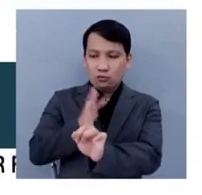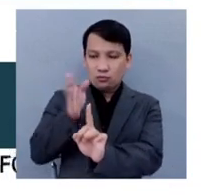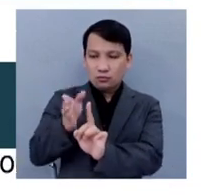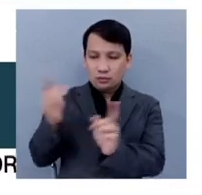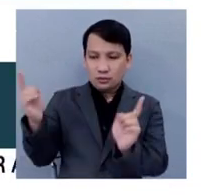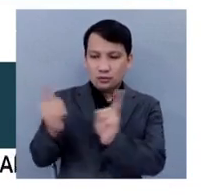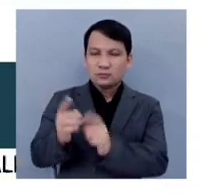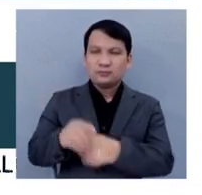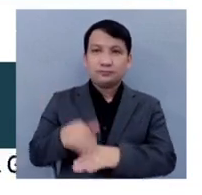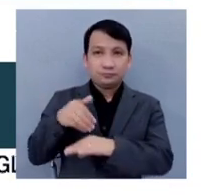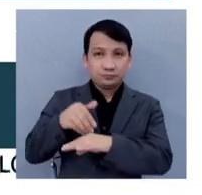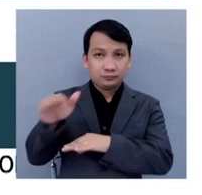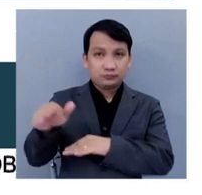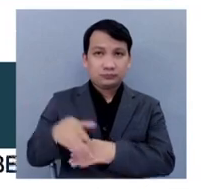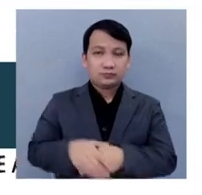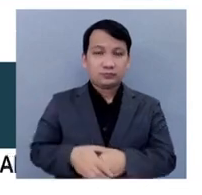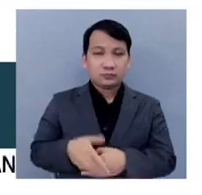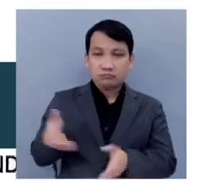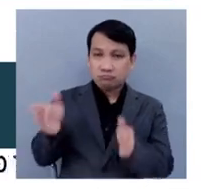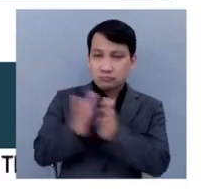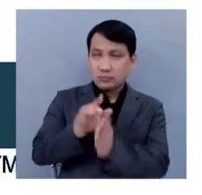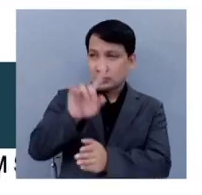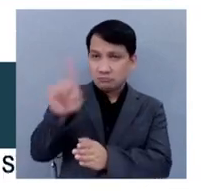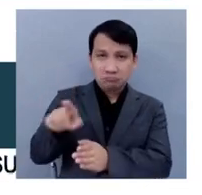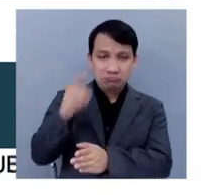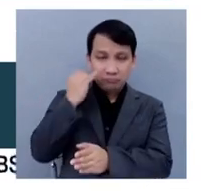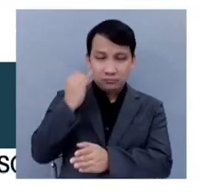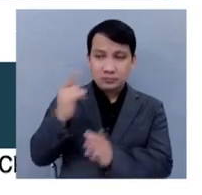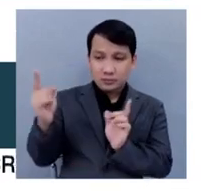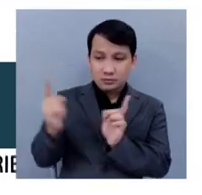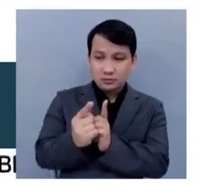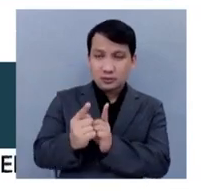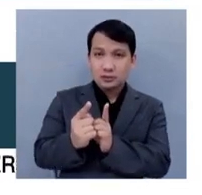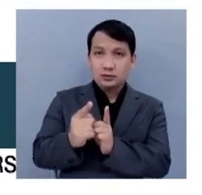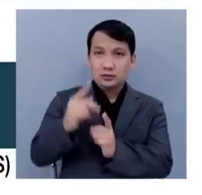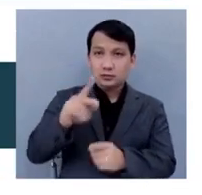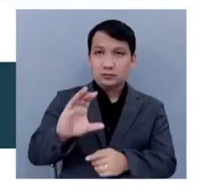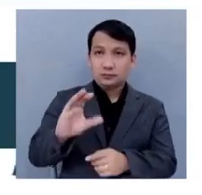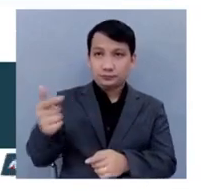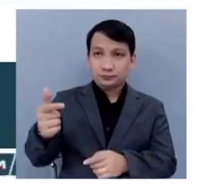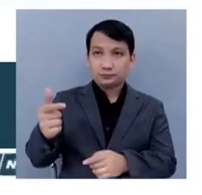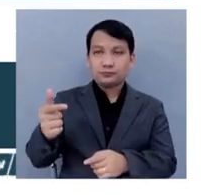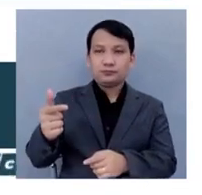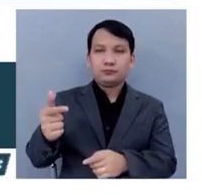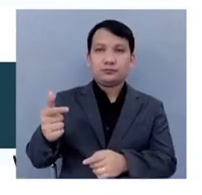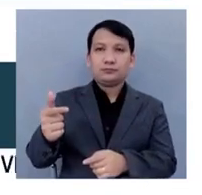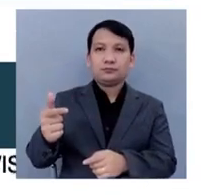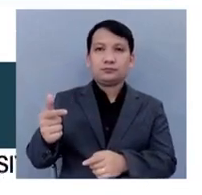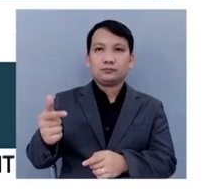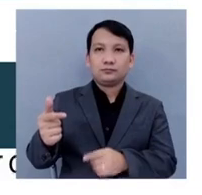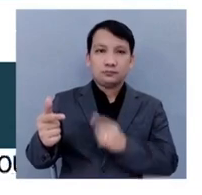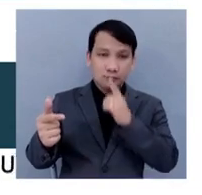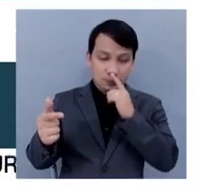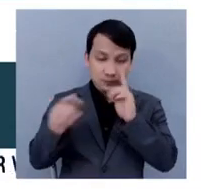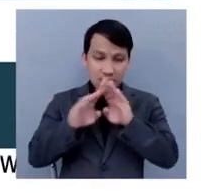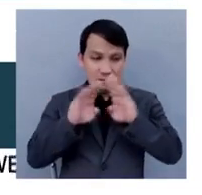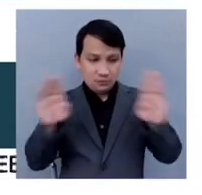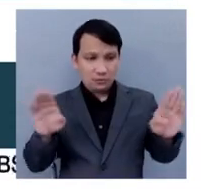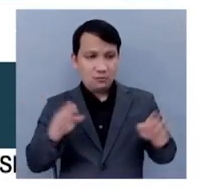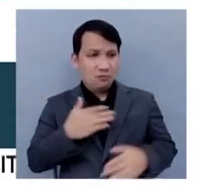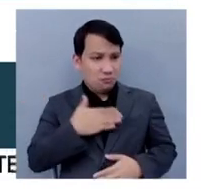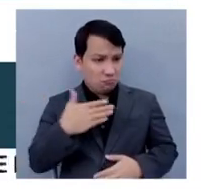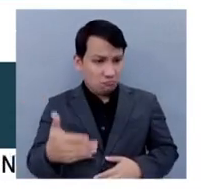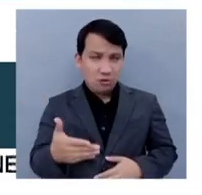the commission when she asked James Lin to meet with the PCGG. That means they were open, they were willing, they